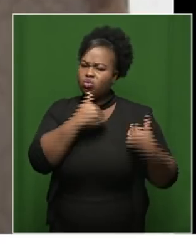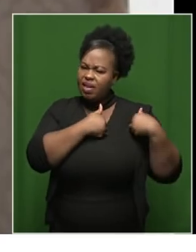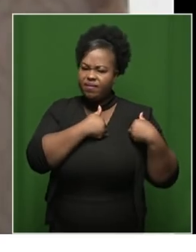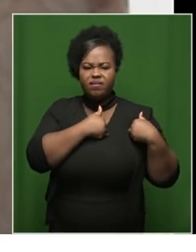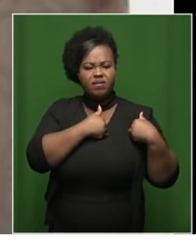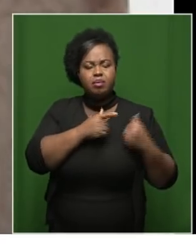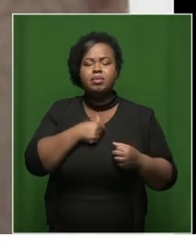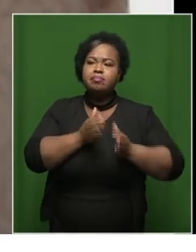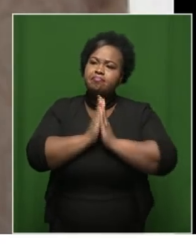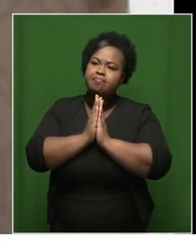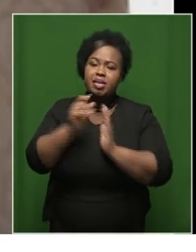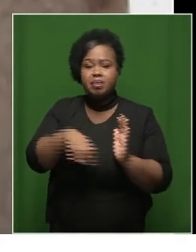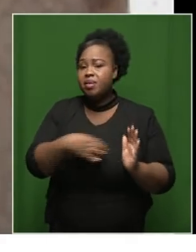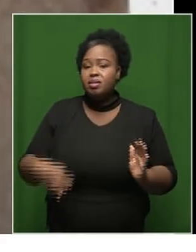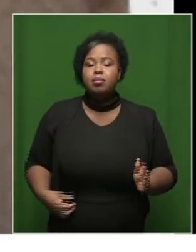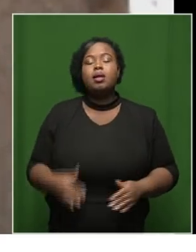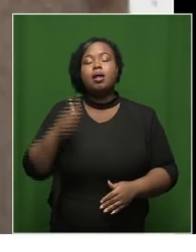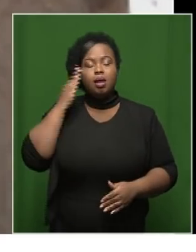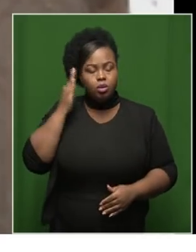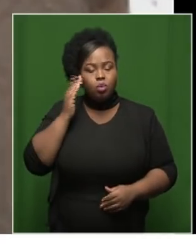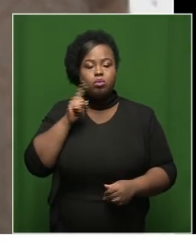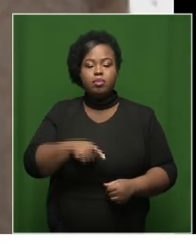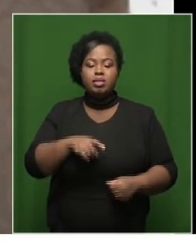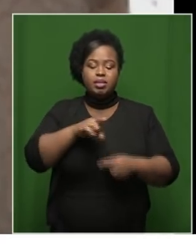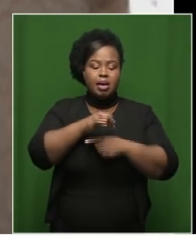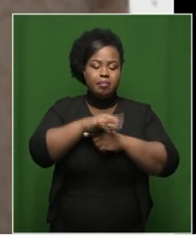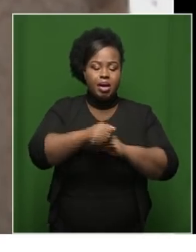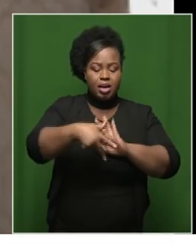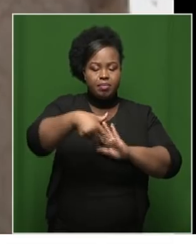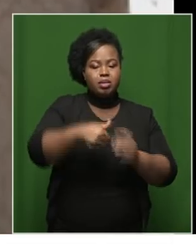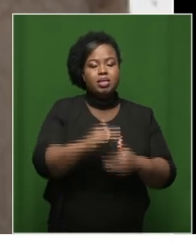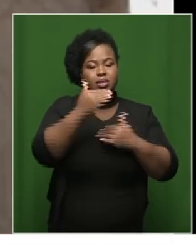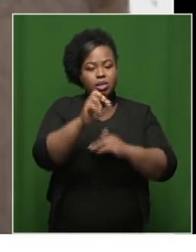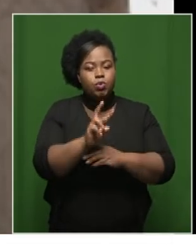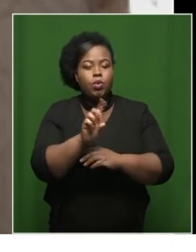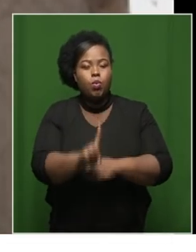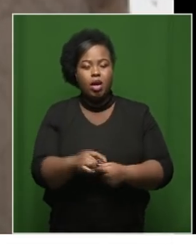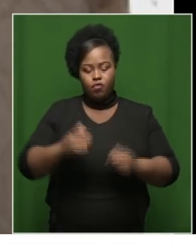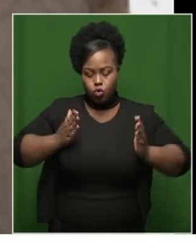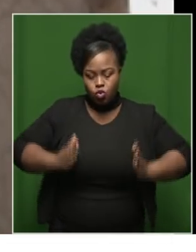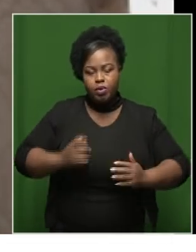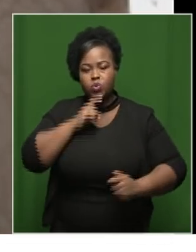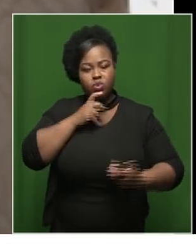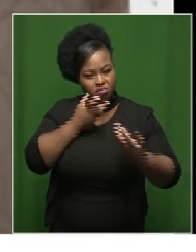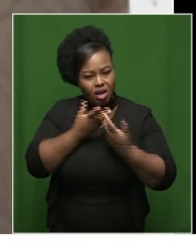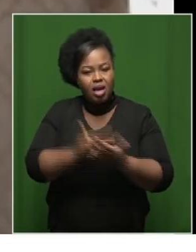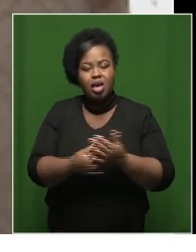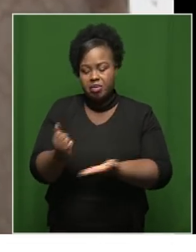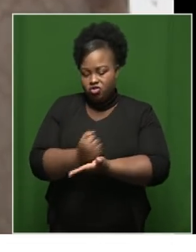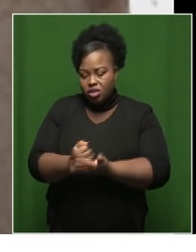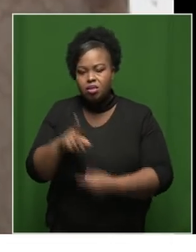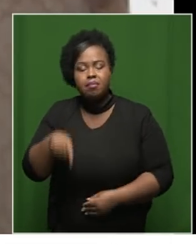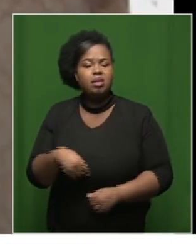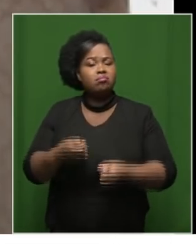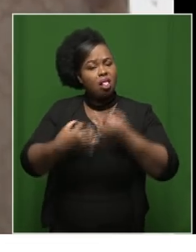I was asking for the president. I know the channels. We need to go through SAHPRA. You've got to apply to Section 21. You've got to get the drug registered, et cetera, et cetera.